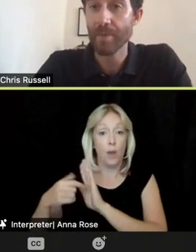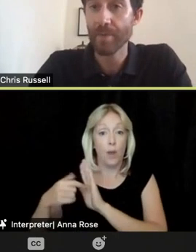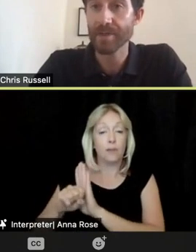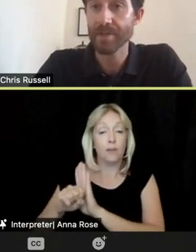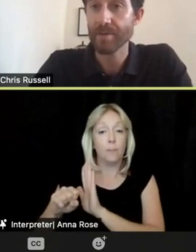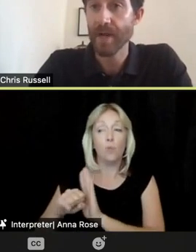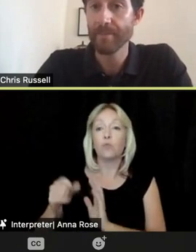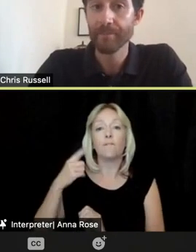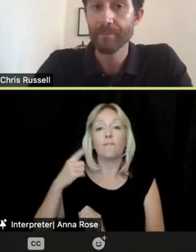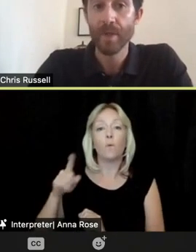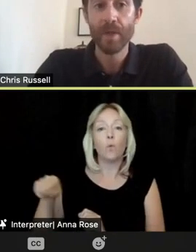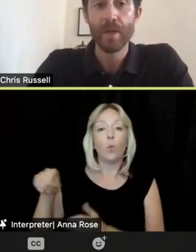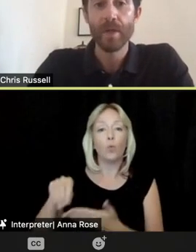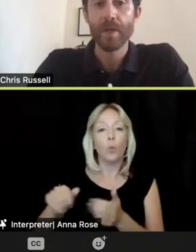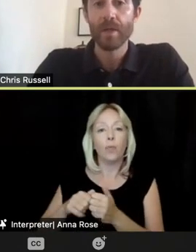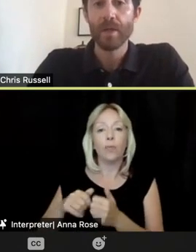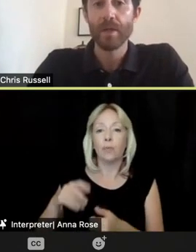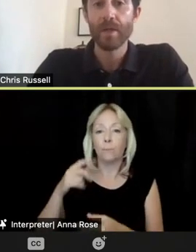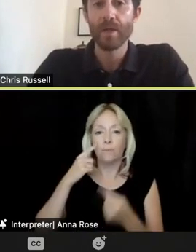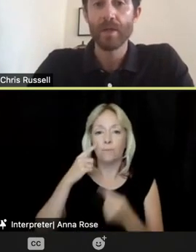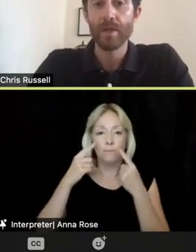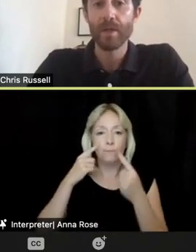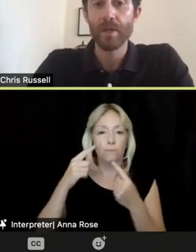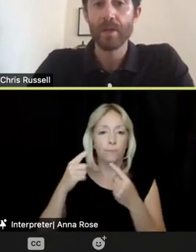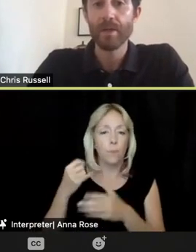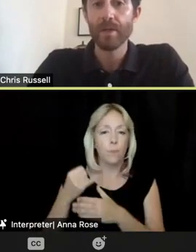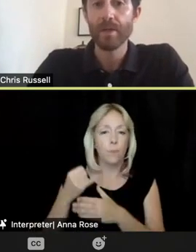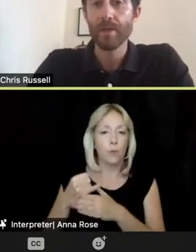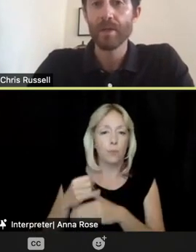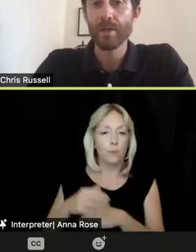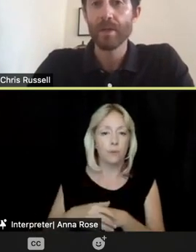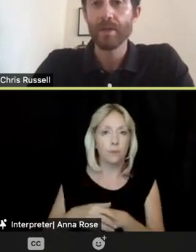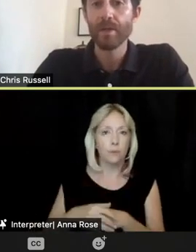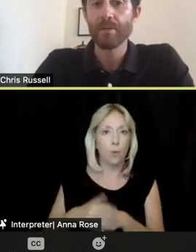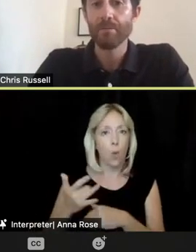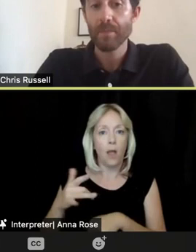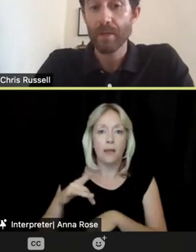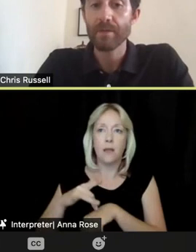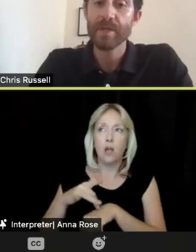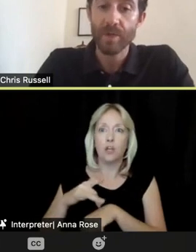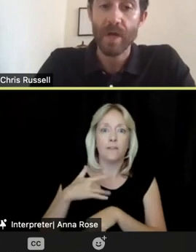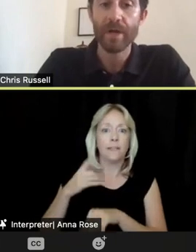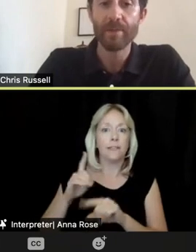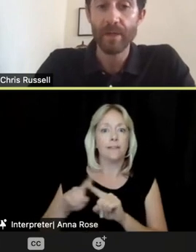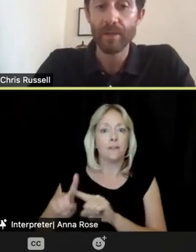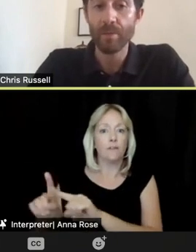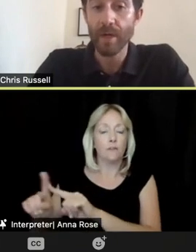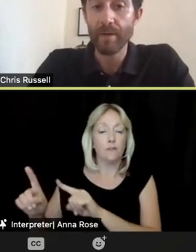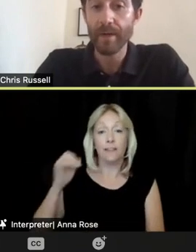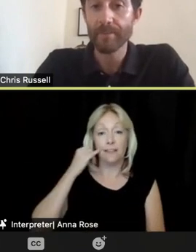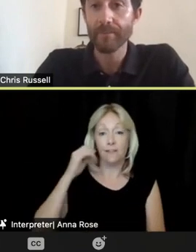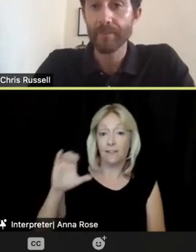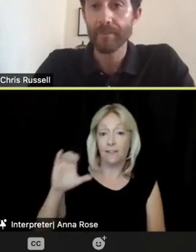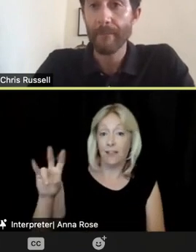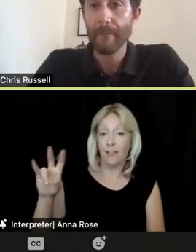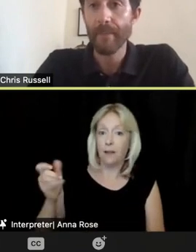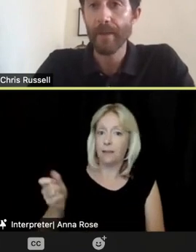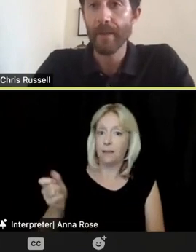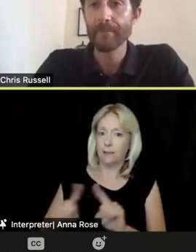tactile properties, right? This we talked about a little bit